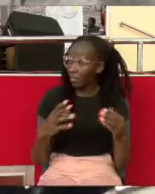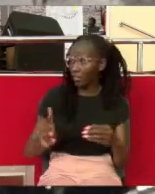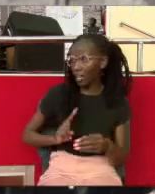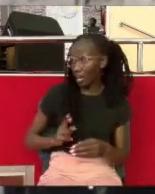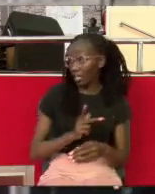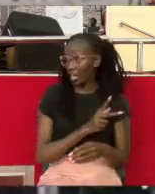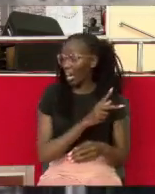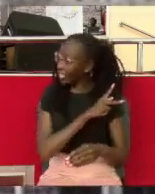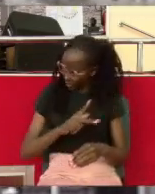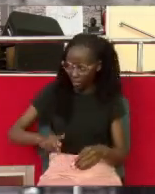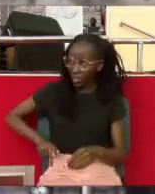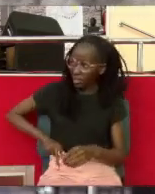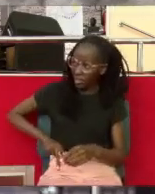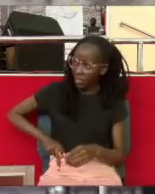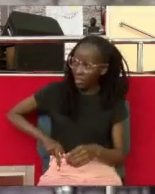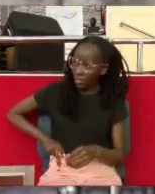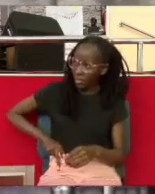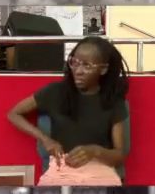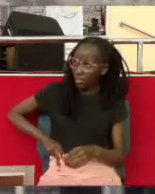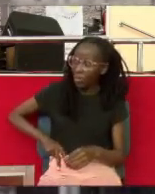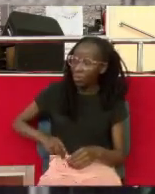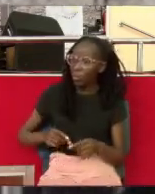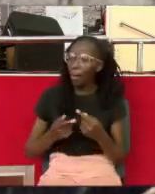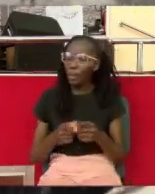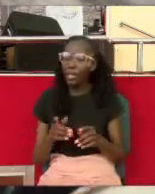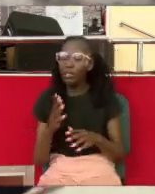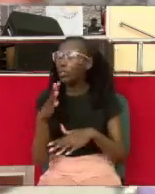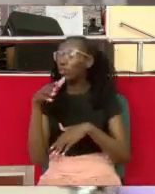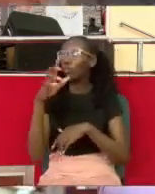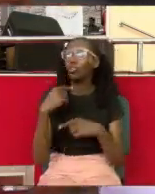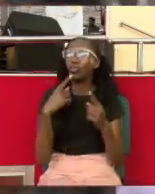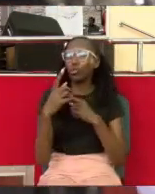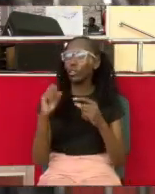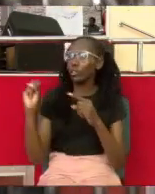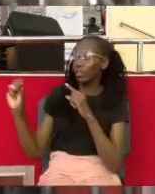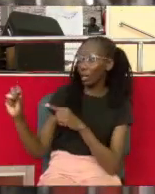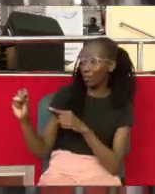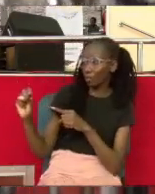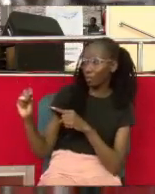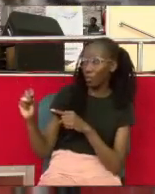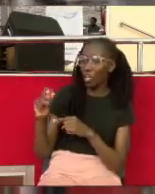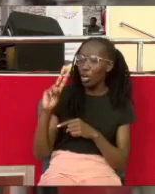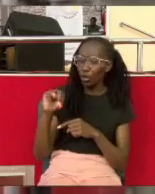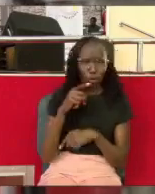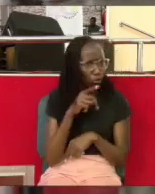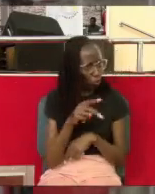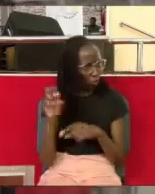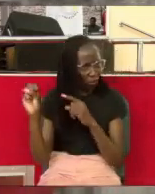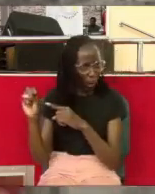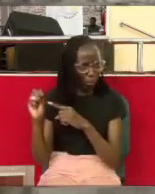God. But God told him, it's not you that they are rejecting.